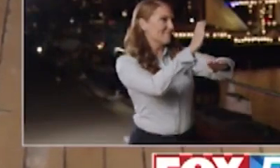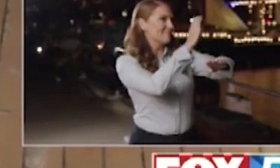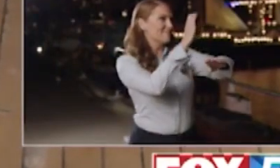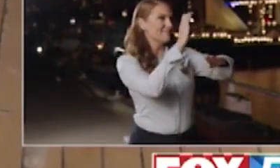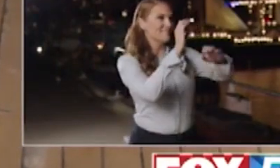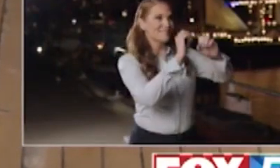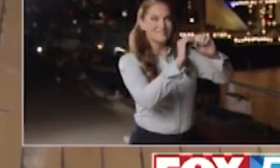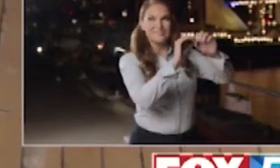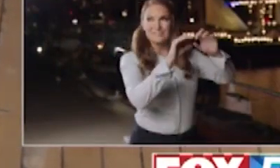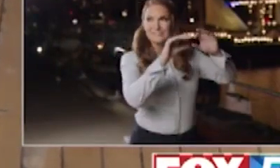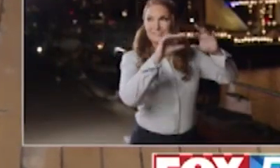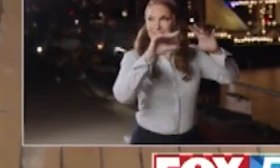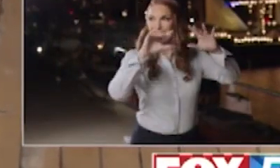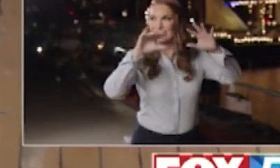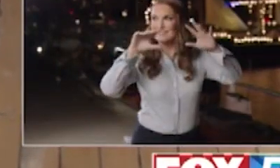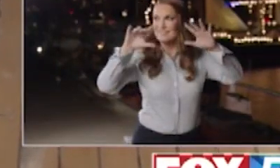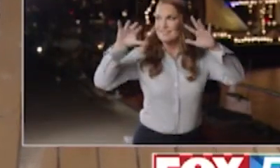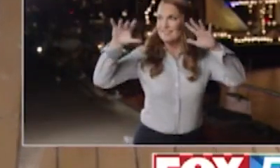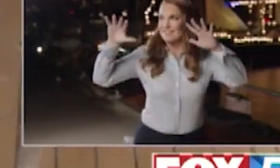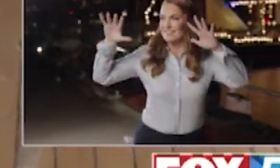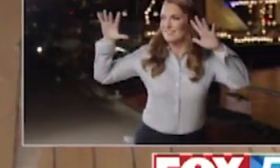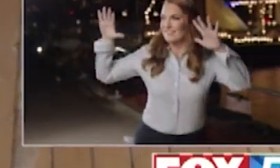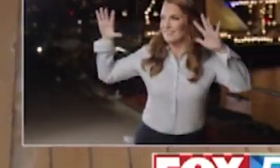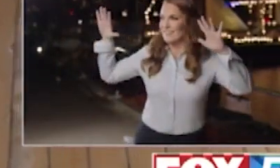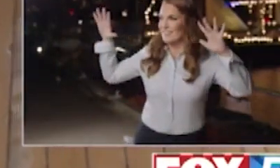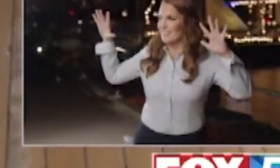by the dawn's early